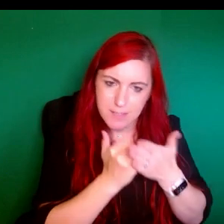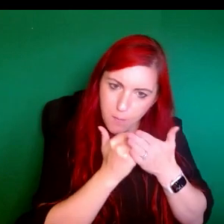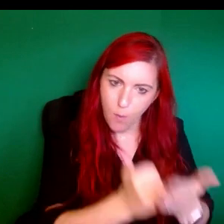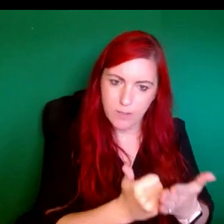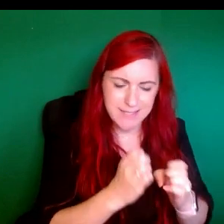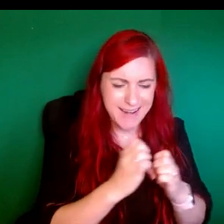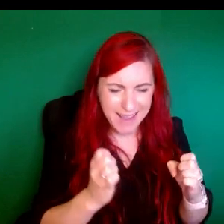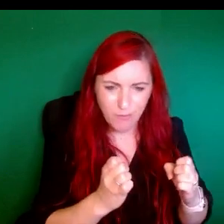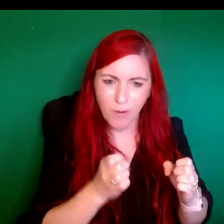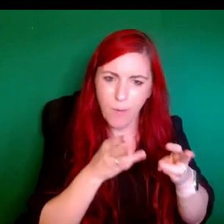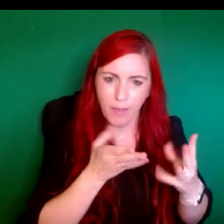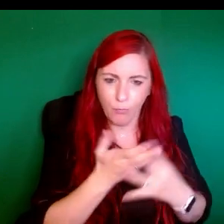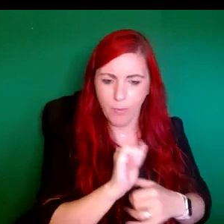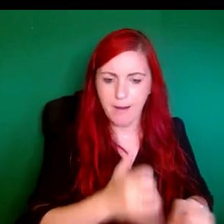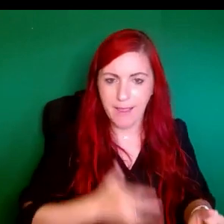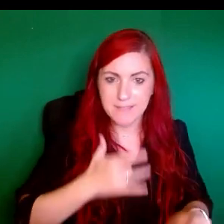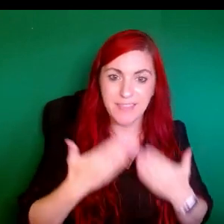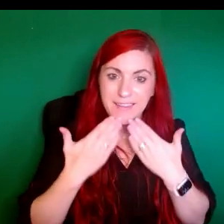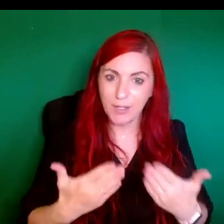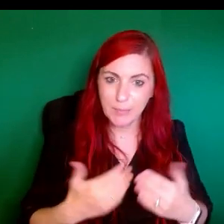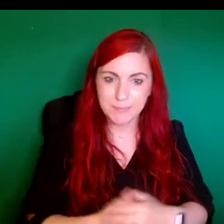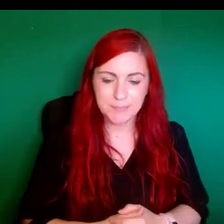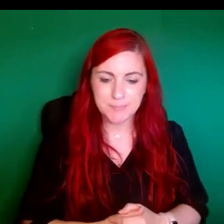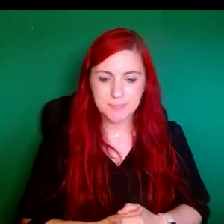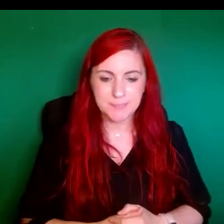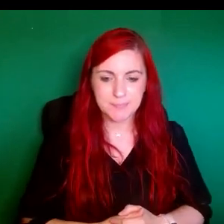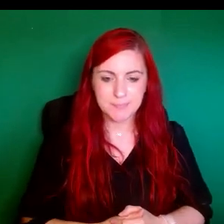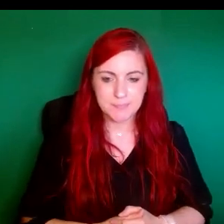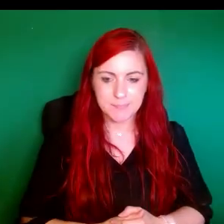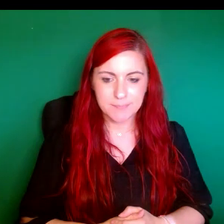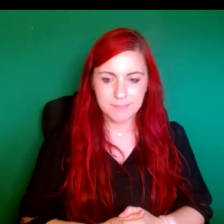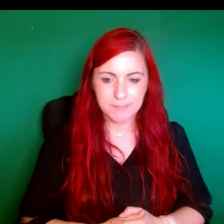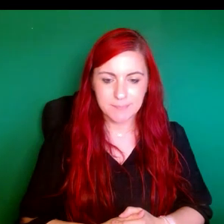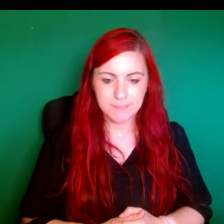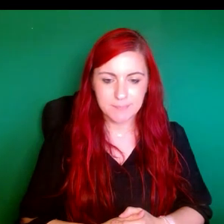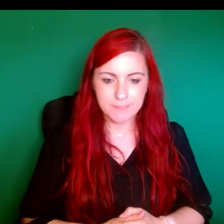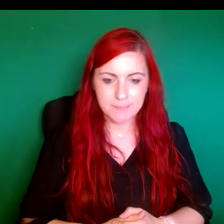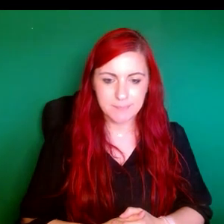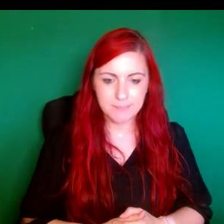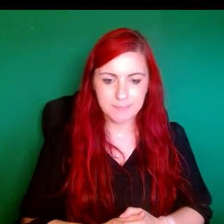person is valued, cared for, and supported at every stage of life. Thank you.